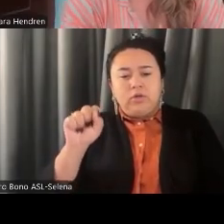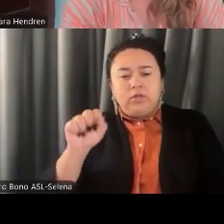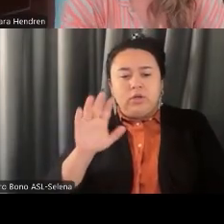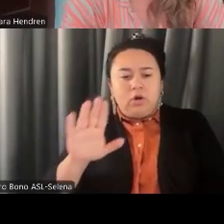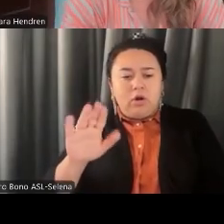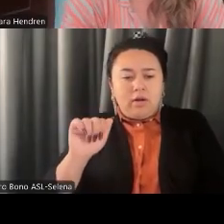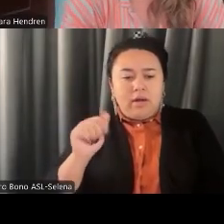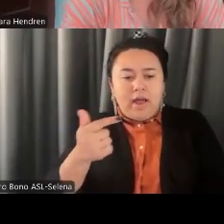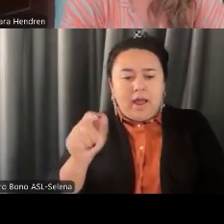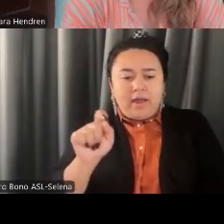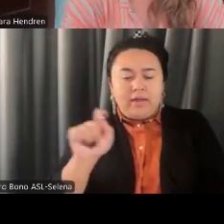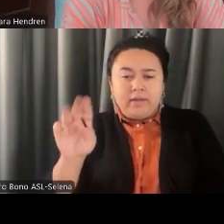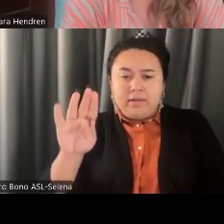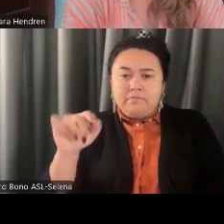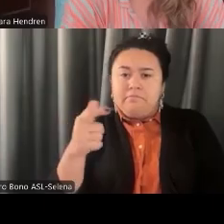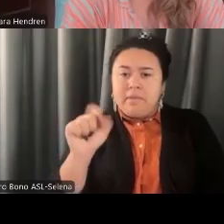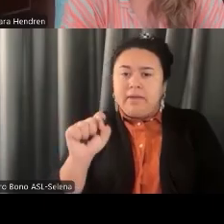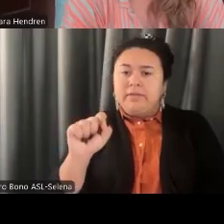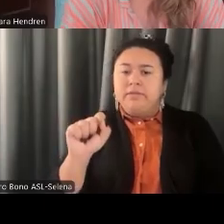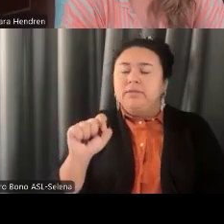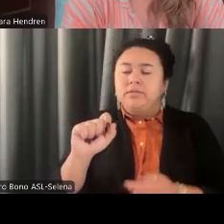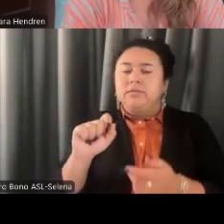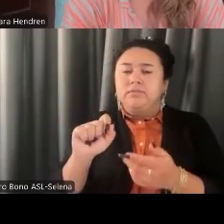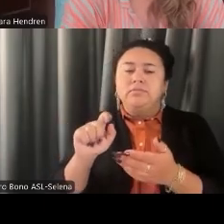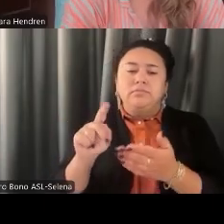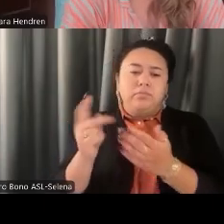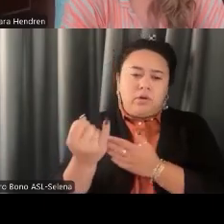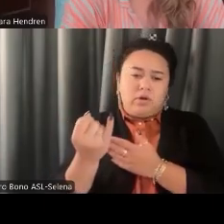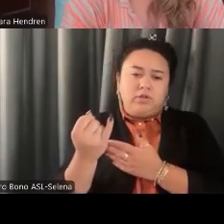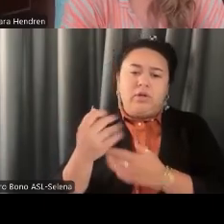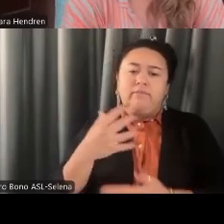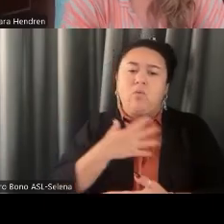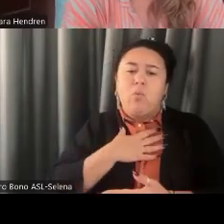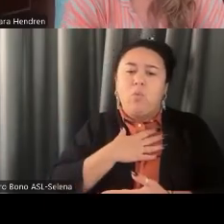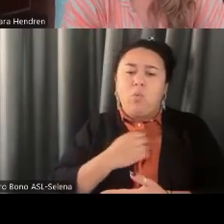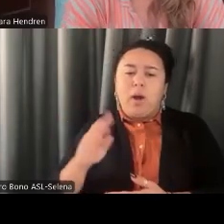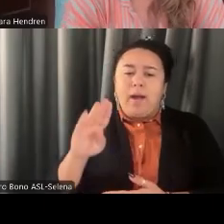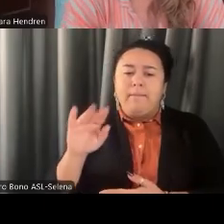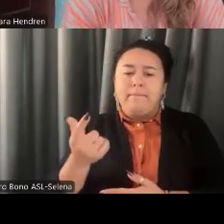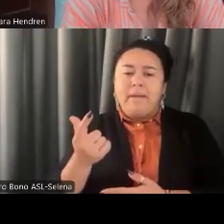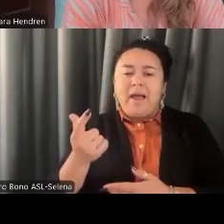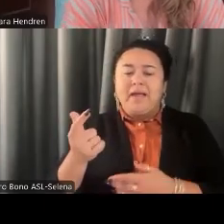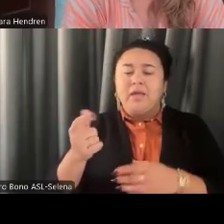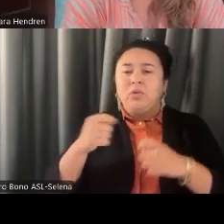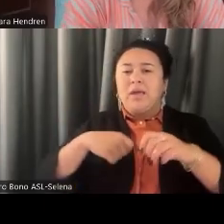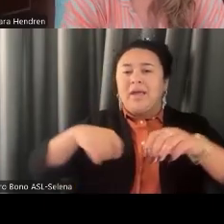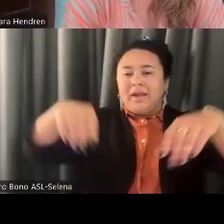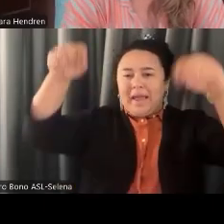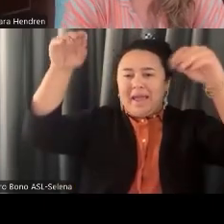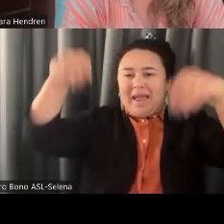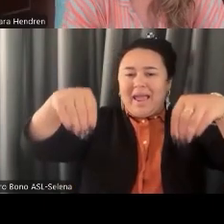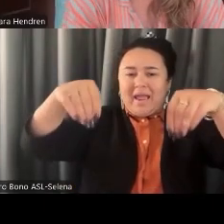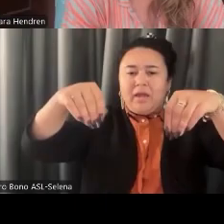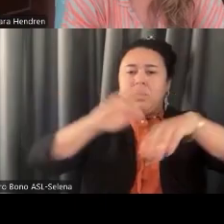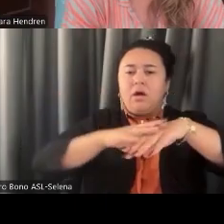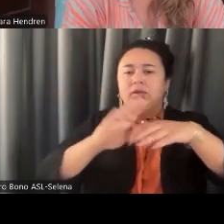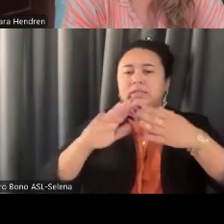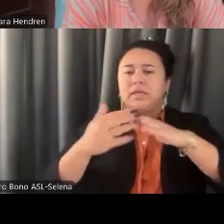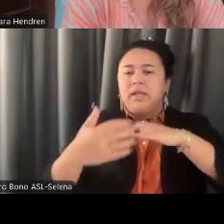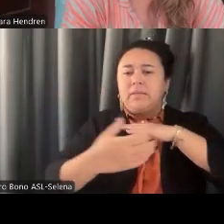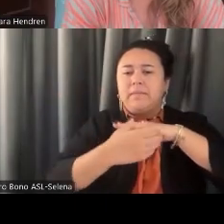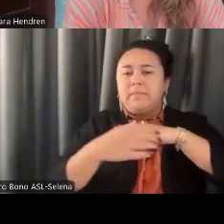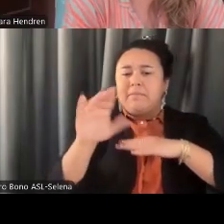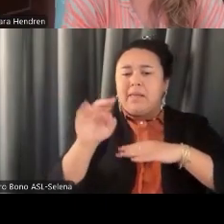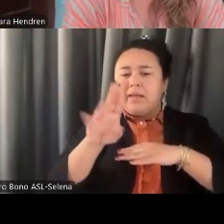is a series of white bags that are hangable over like a city balcony. So the image on the left has that done. It's like